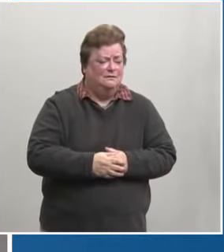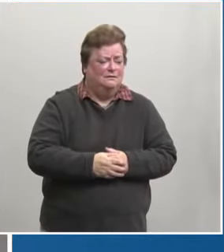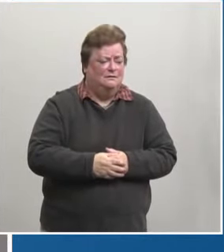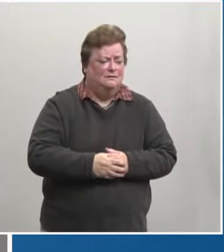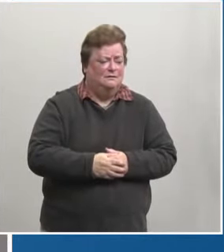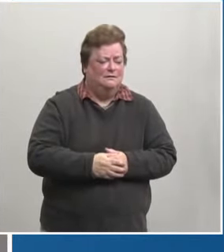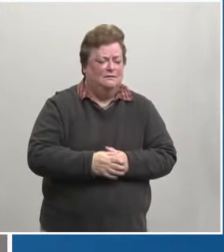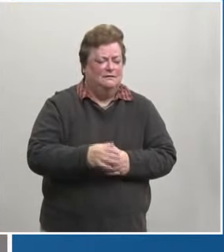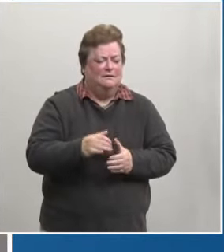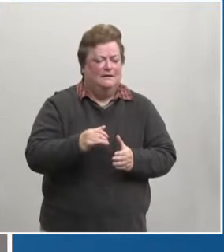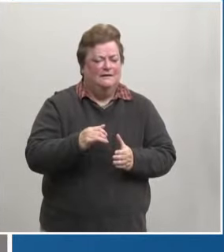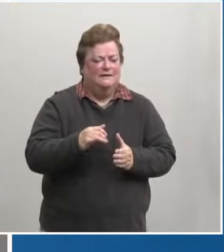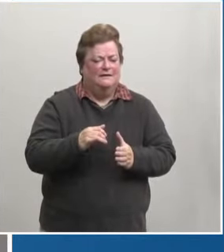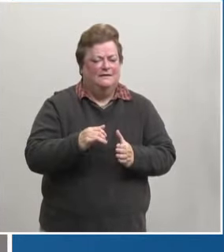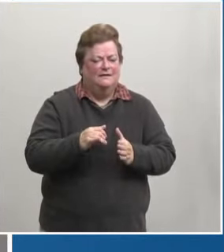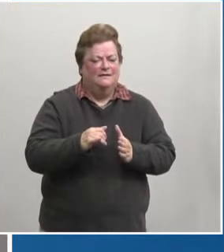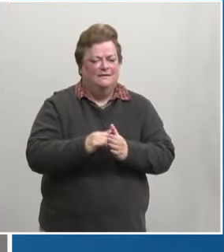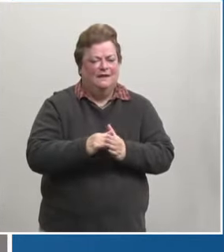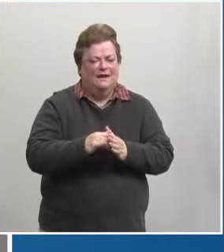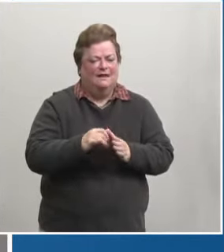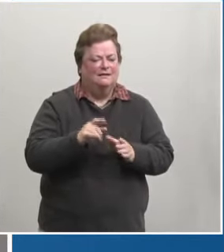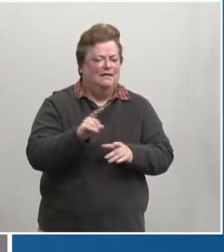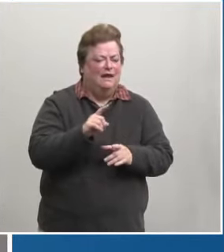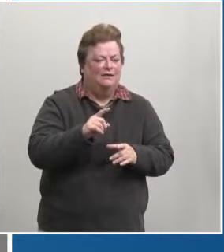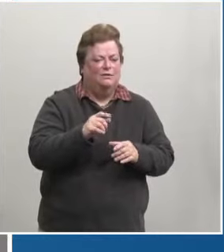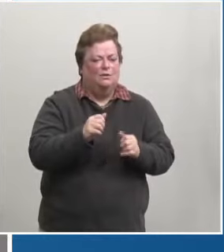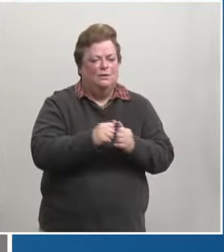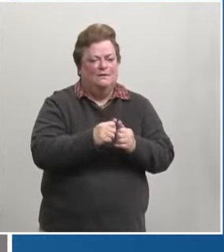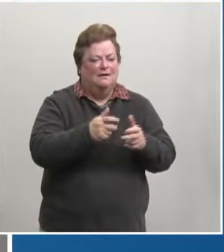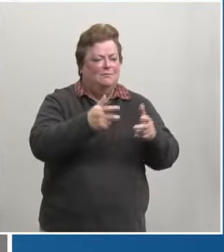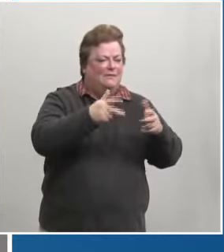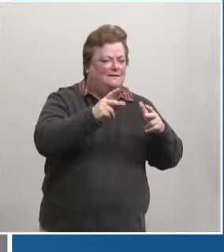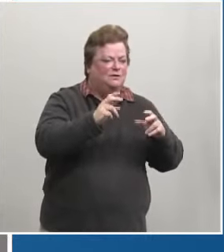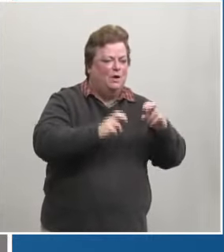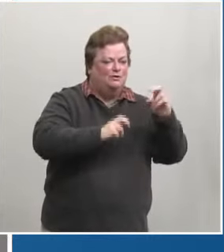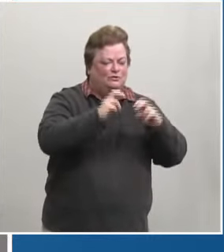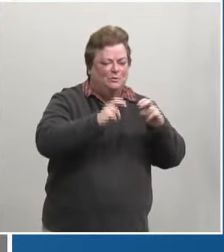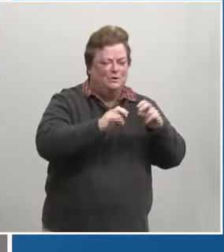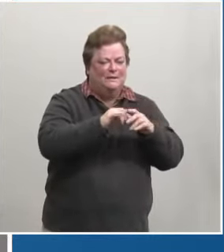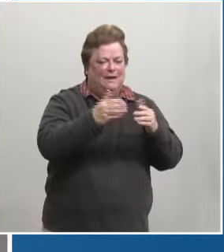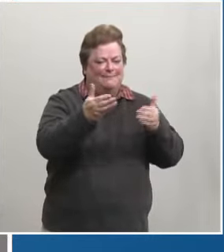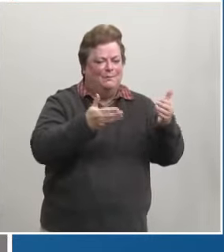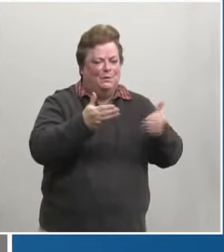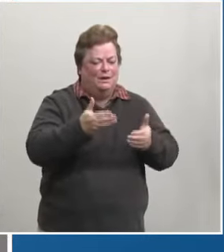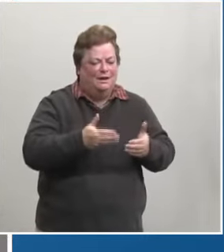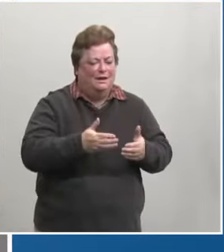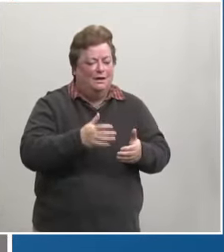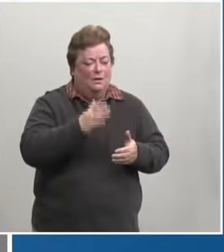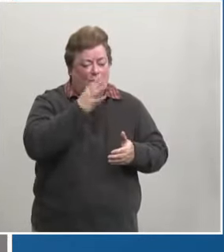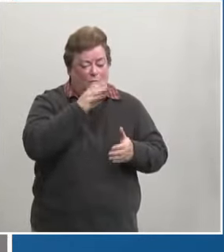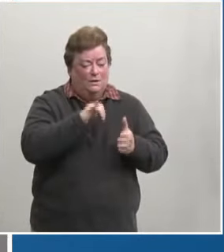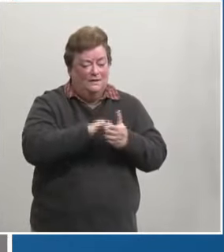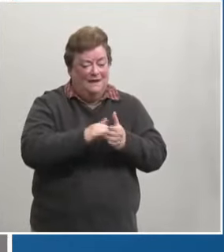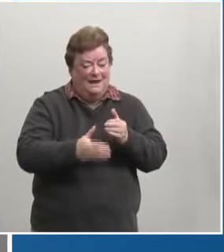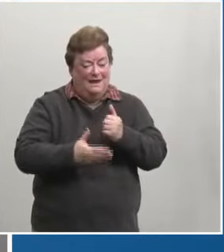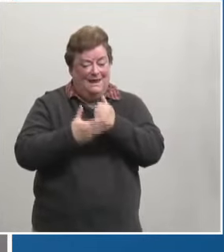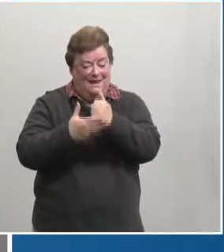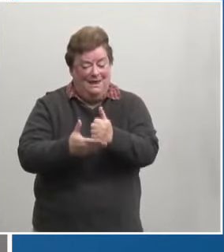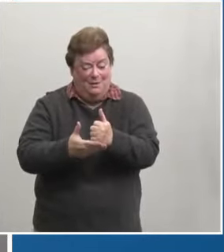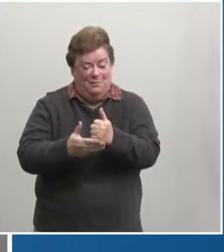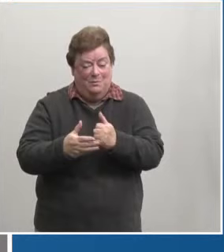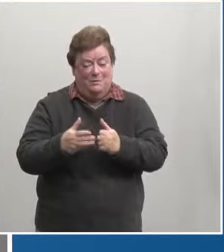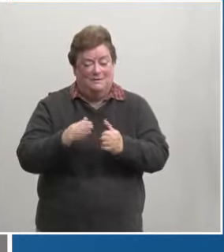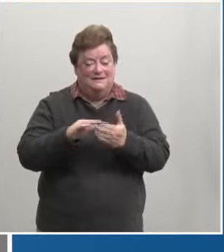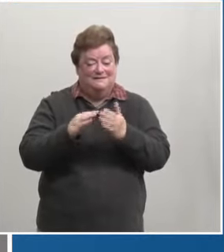rites of passage in Lincoln years, like the basketball tournament, does this kind of help position Lincoln to still continue